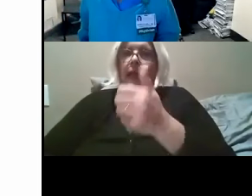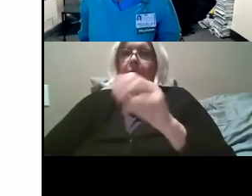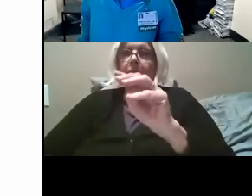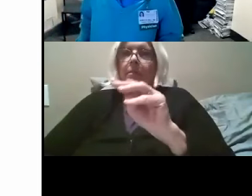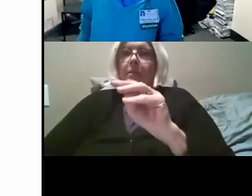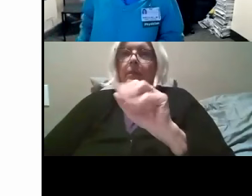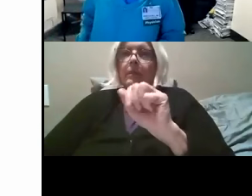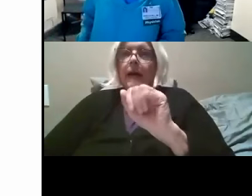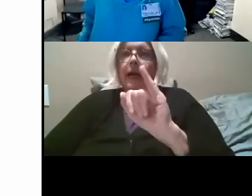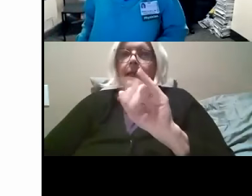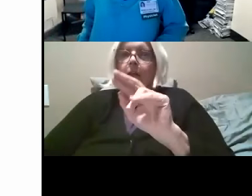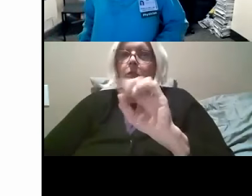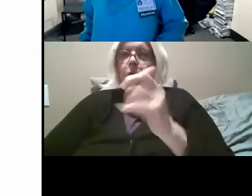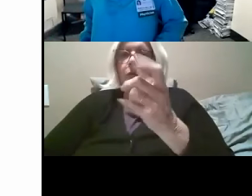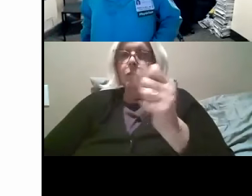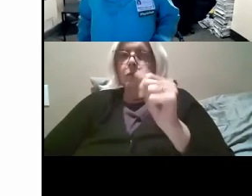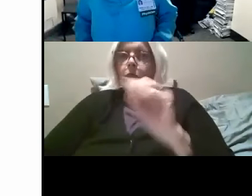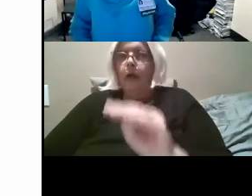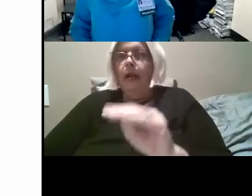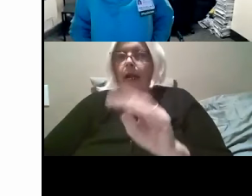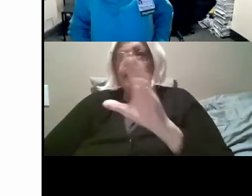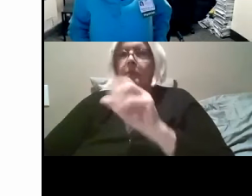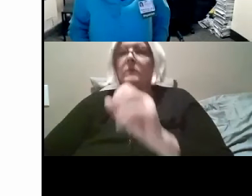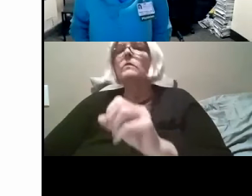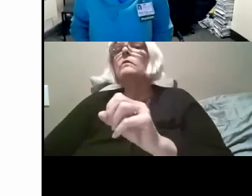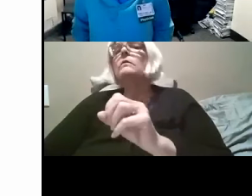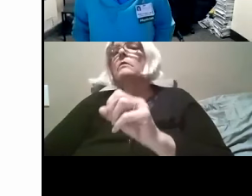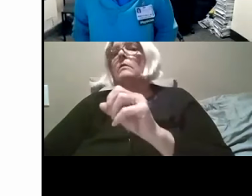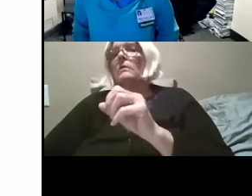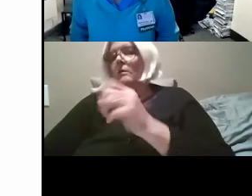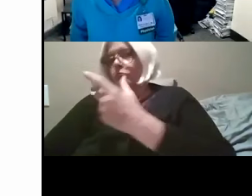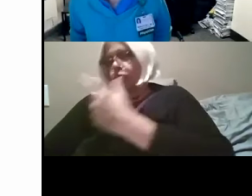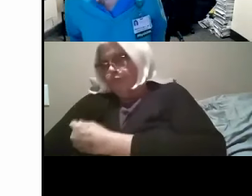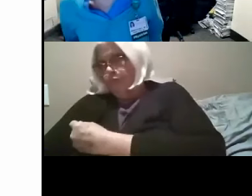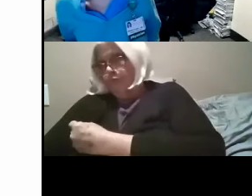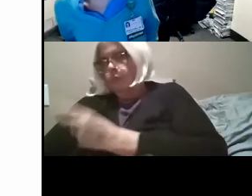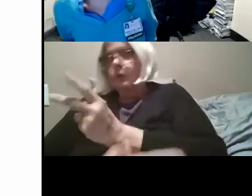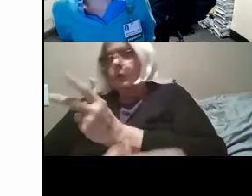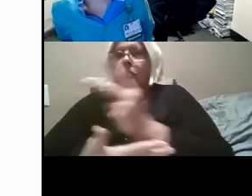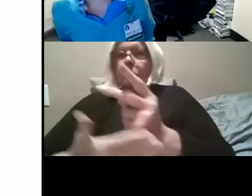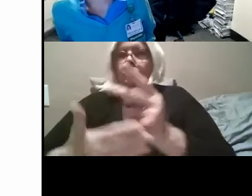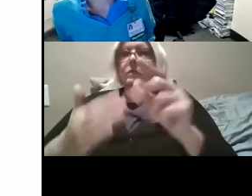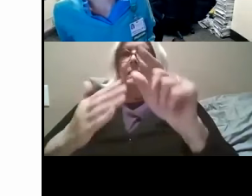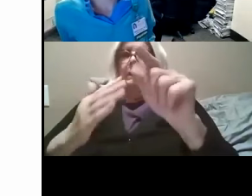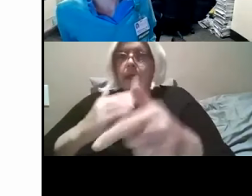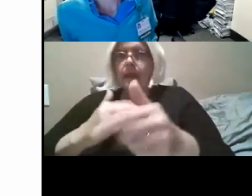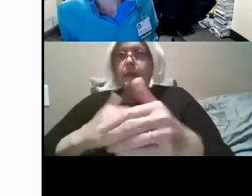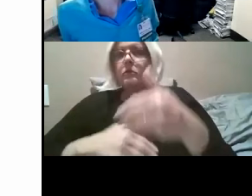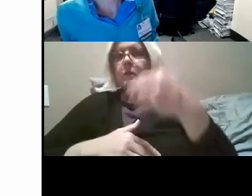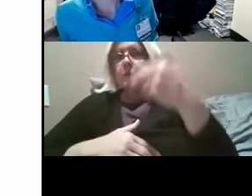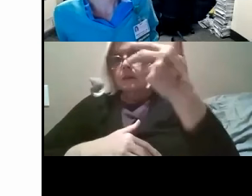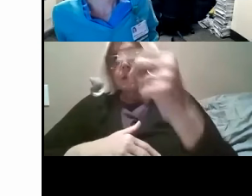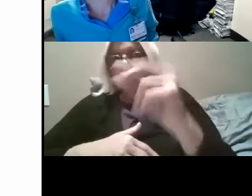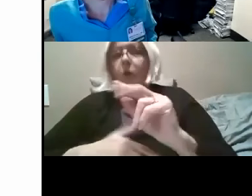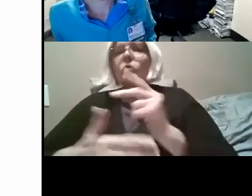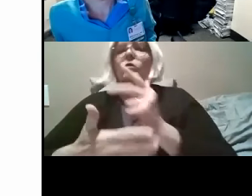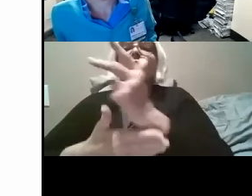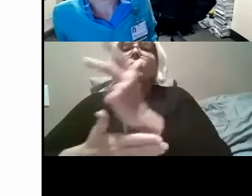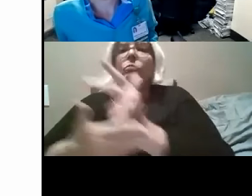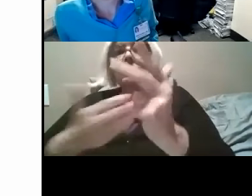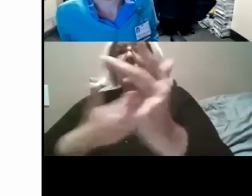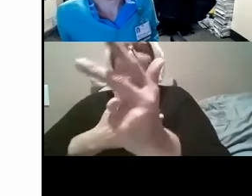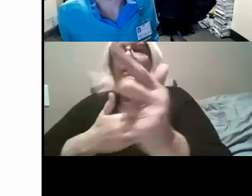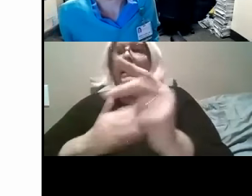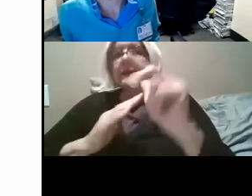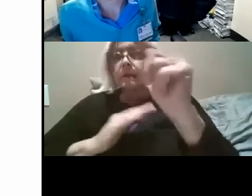children 5 to 11? That's what they were looking for. Really, do the benefits outweigh the risks in this age group? that is what they voted on when